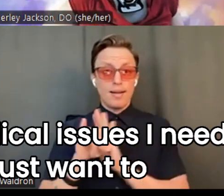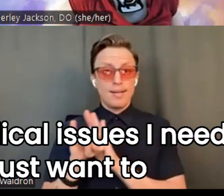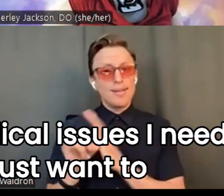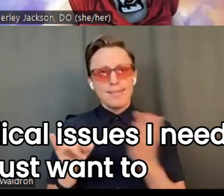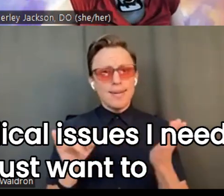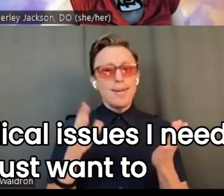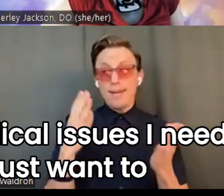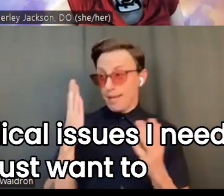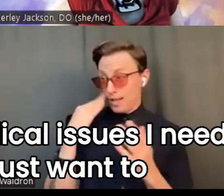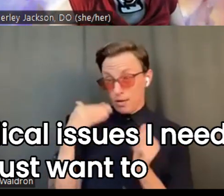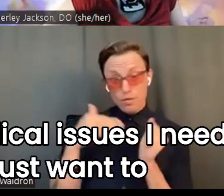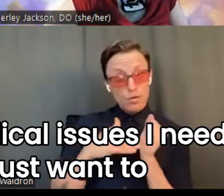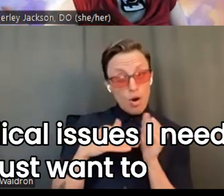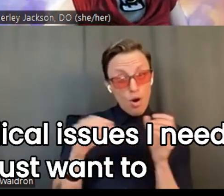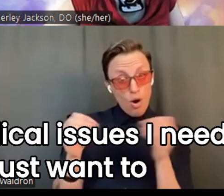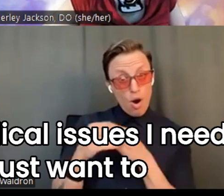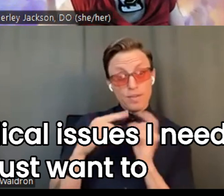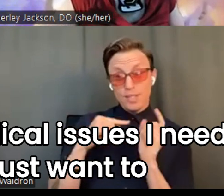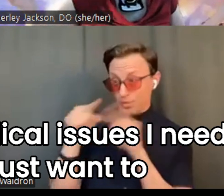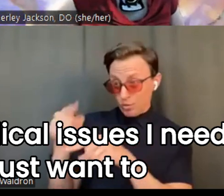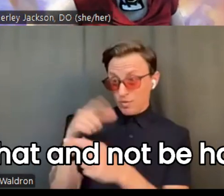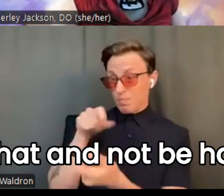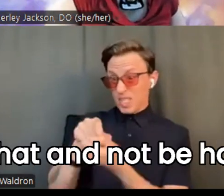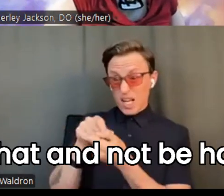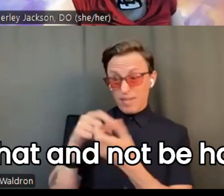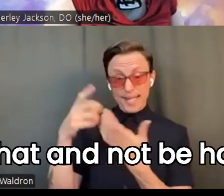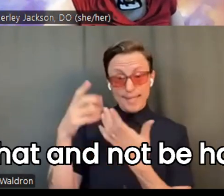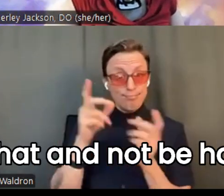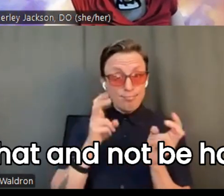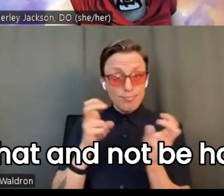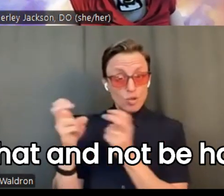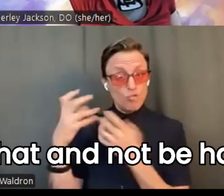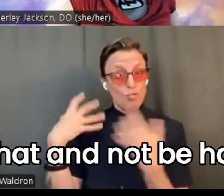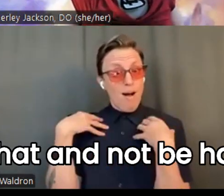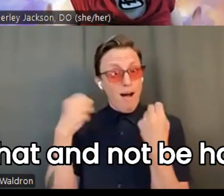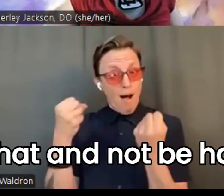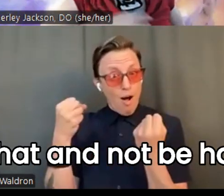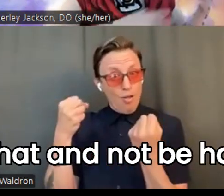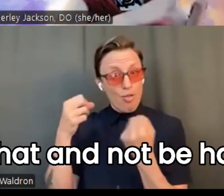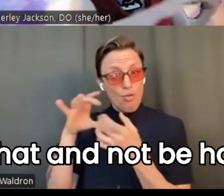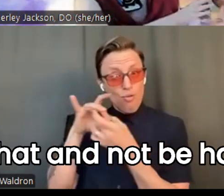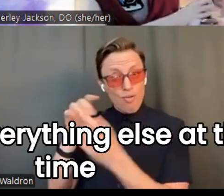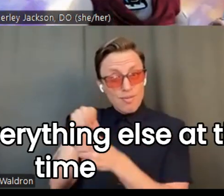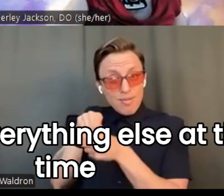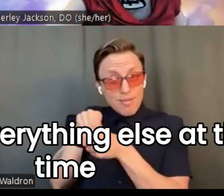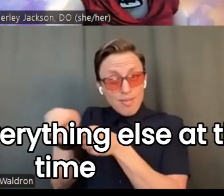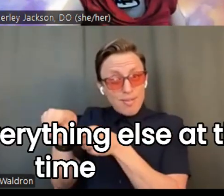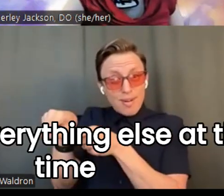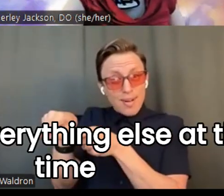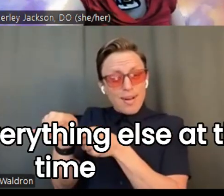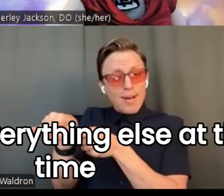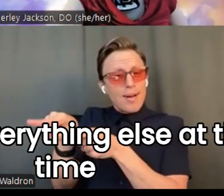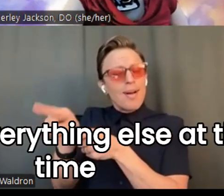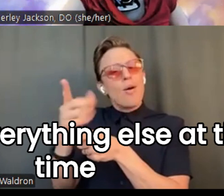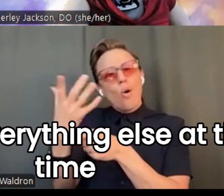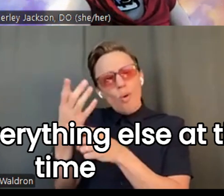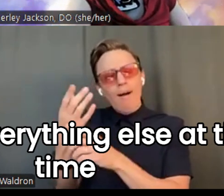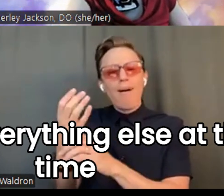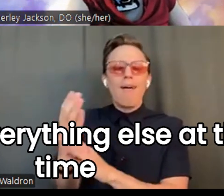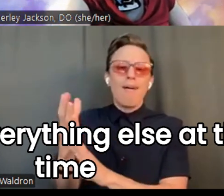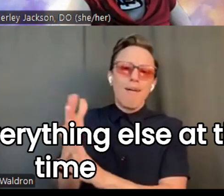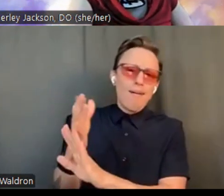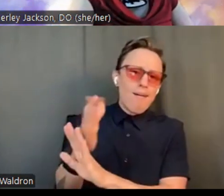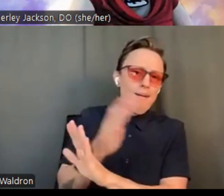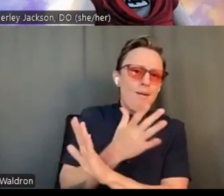doctor's office, I have medical issues, I need help, and I just want to focus on that and not be having to talk about everything else at the